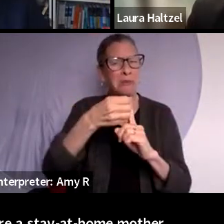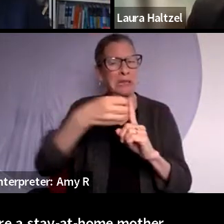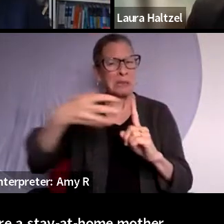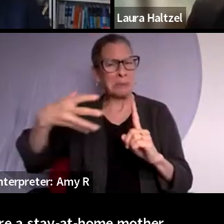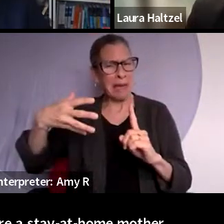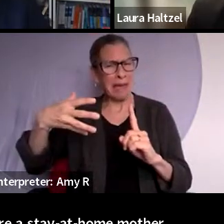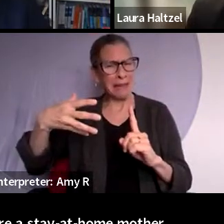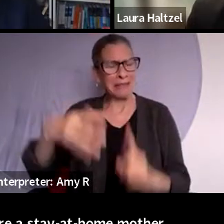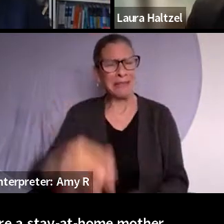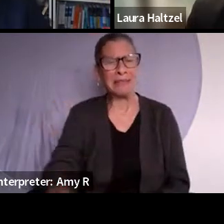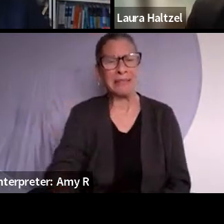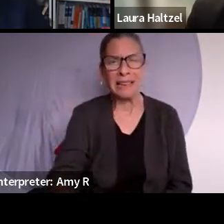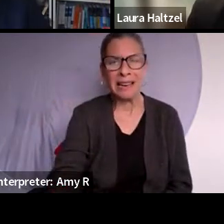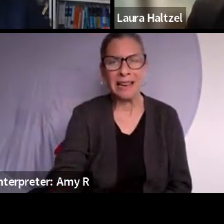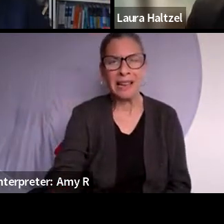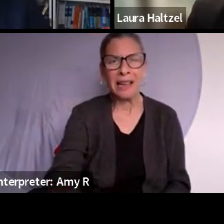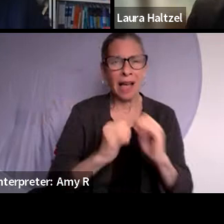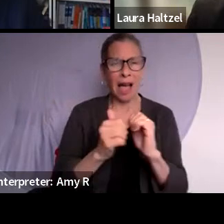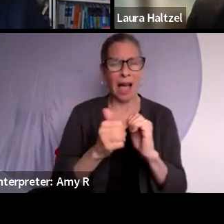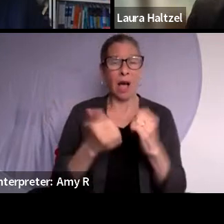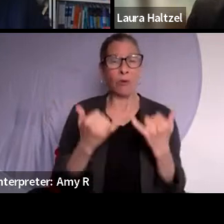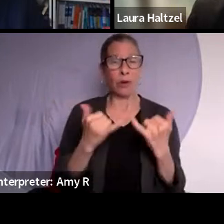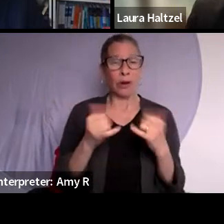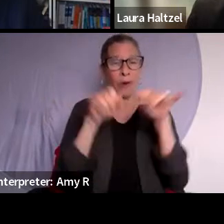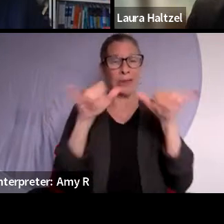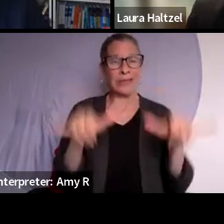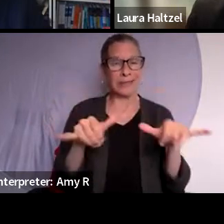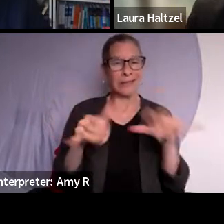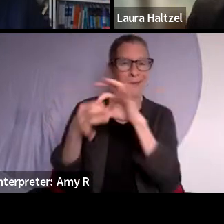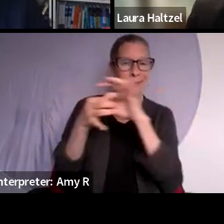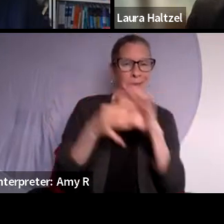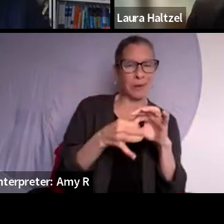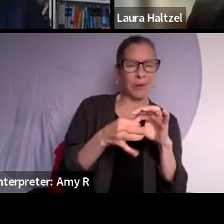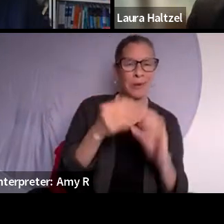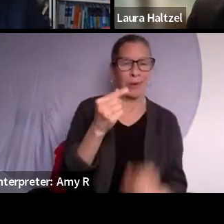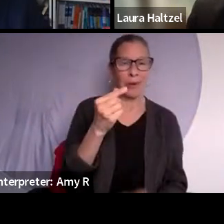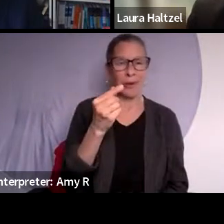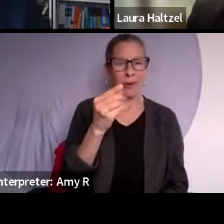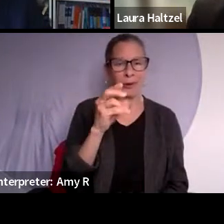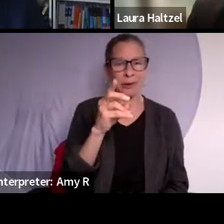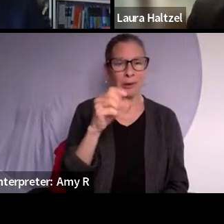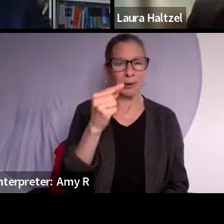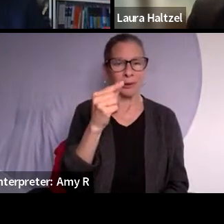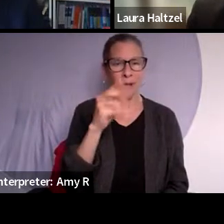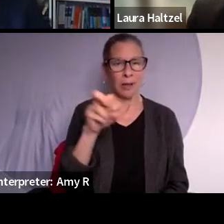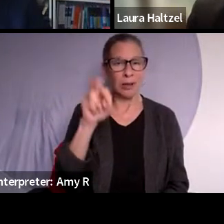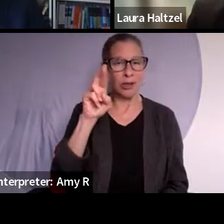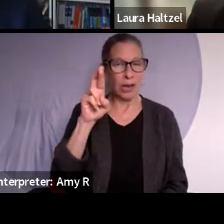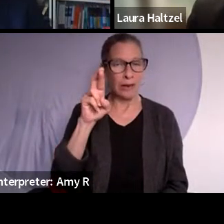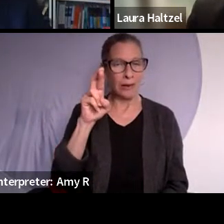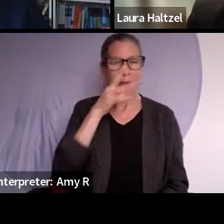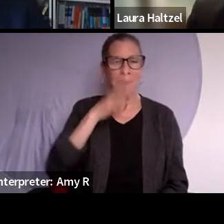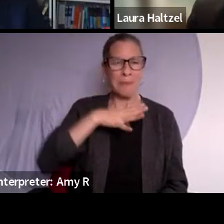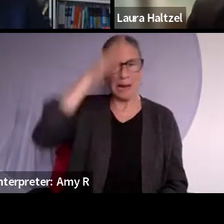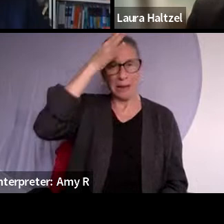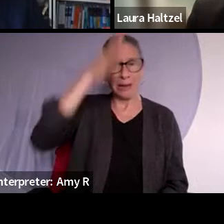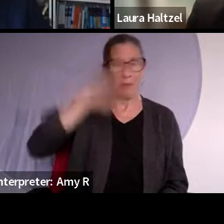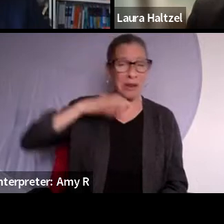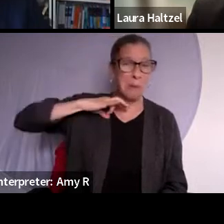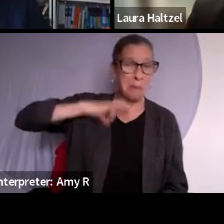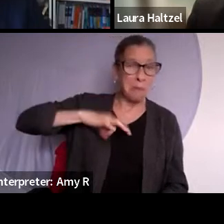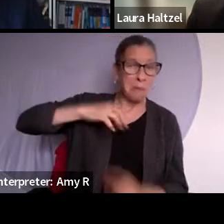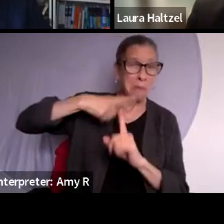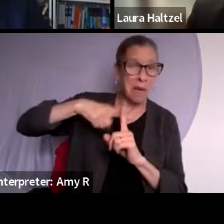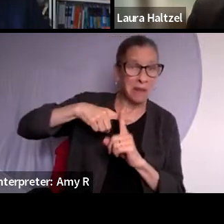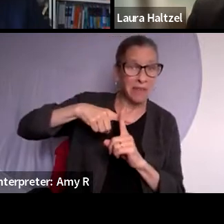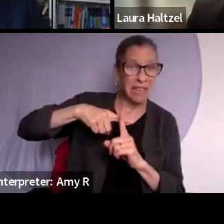sort of ways in which the current system interacts with gender and ways in which it might benefit, but also sort of